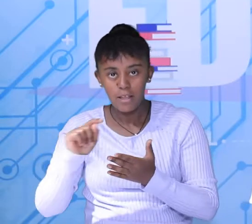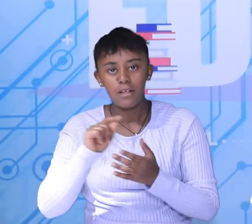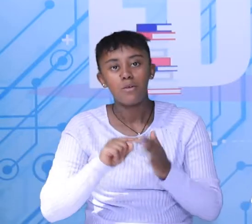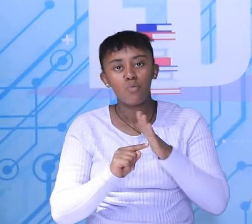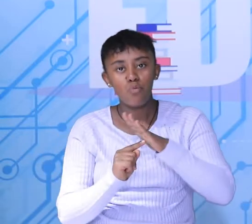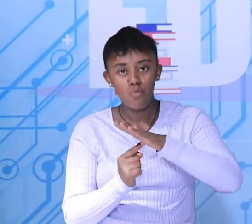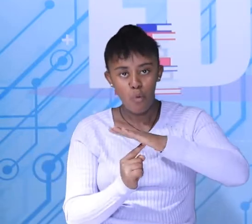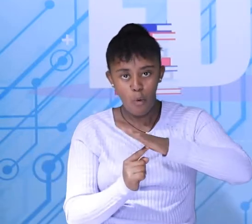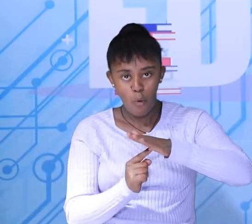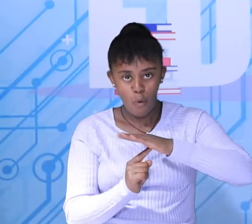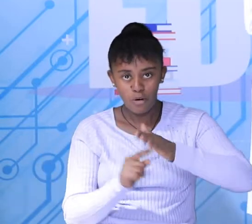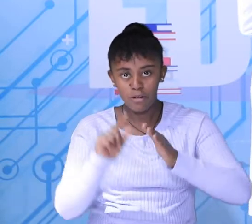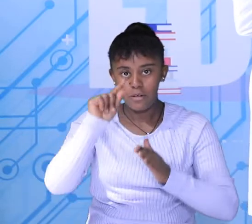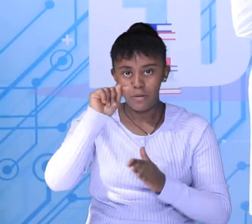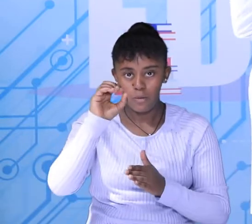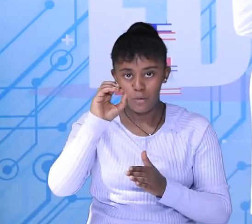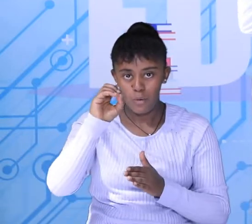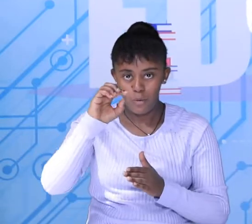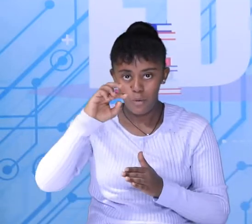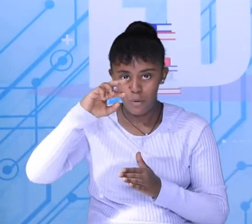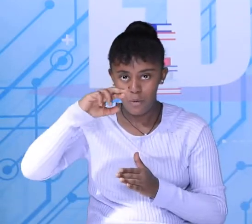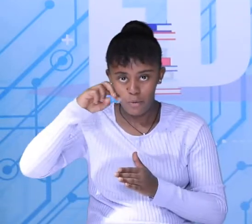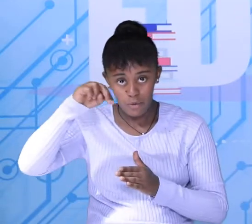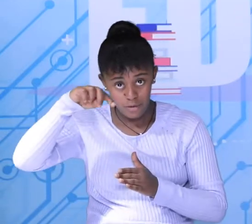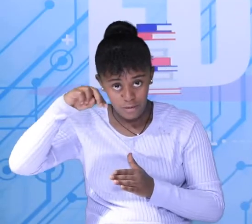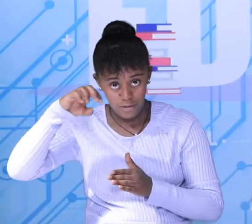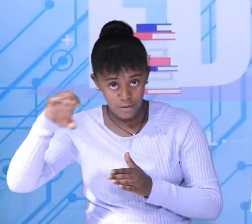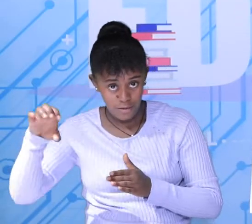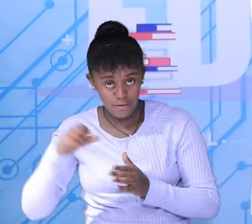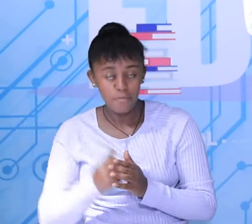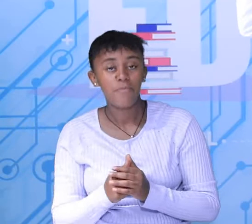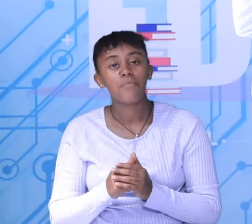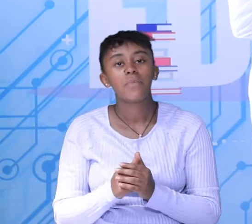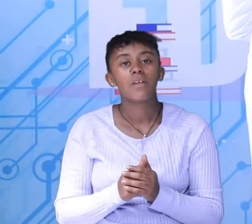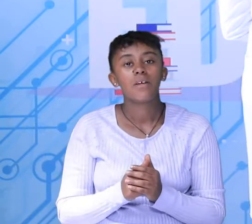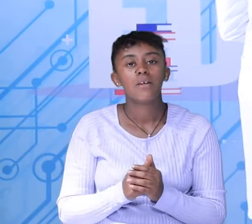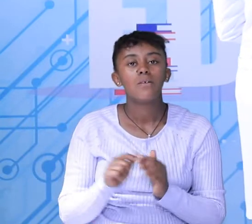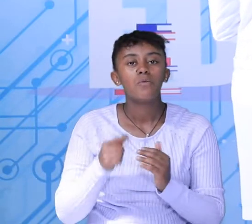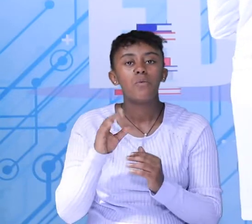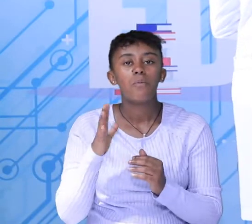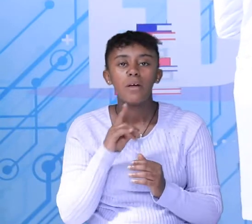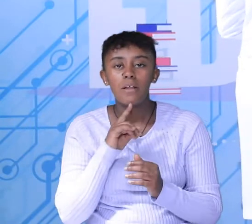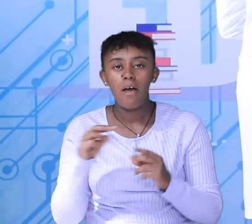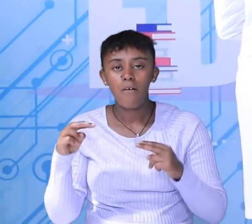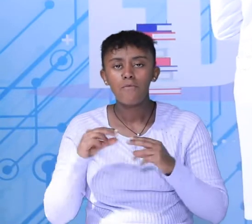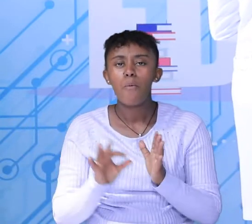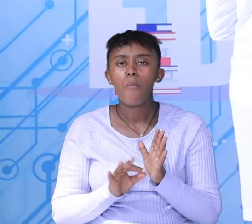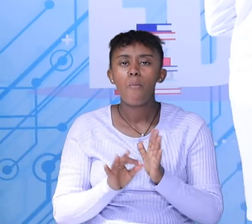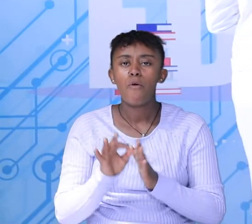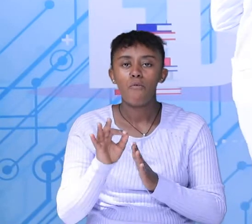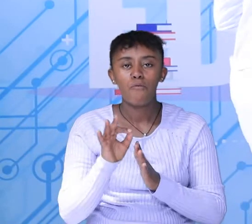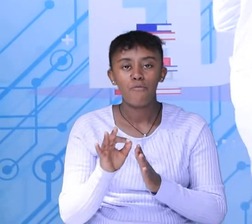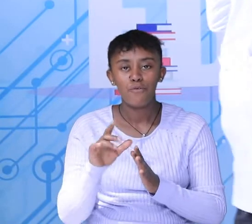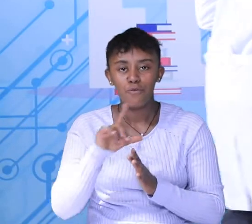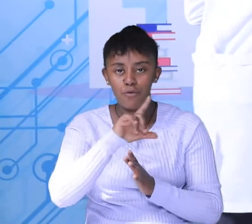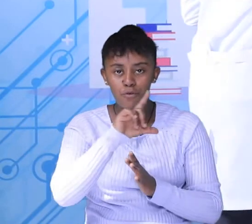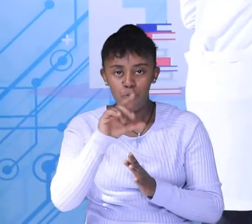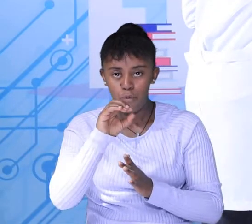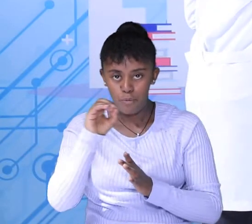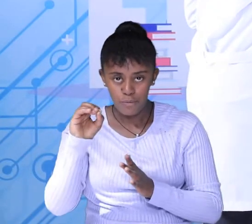on a current-carrying loop. Okay? So, torque on a current-carrying loop. Let's try to determine the net